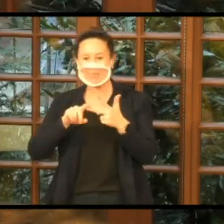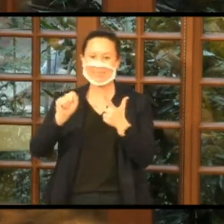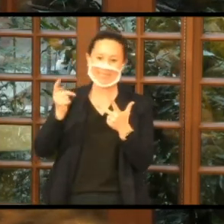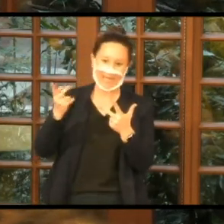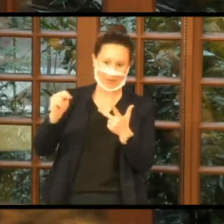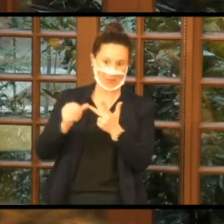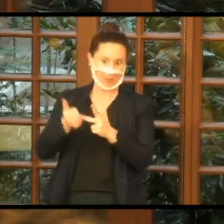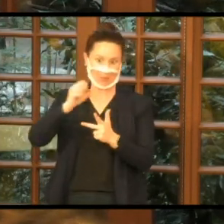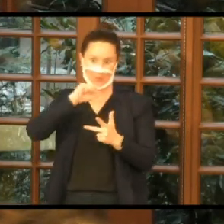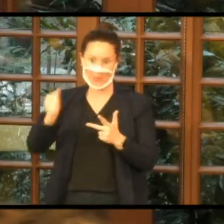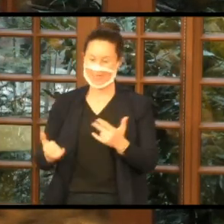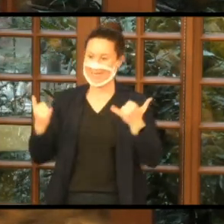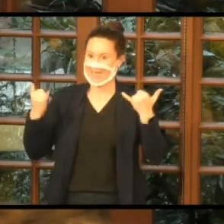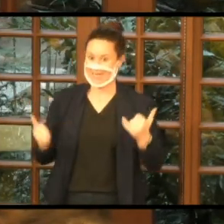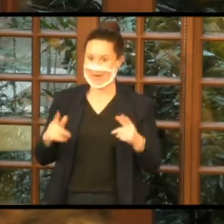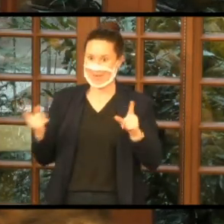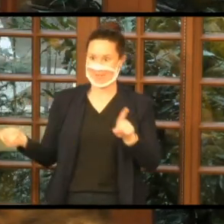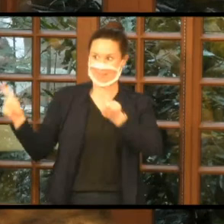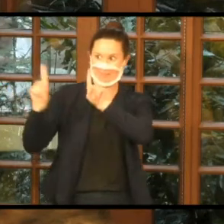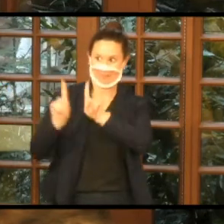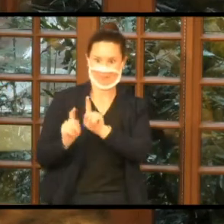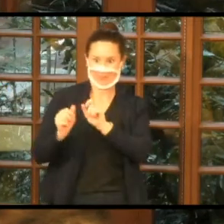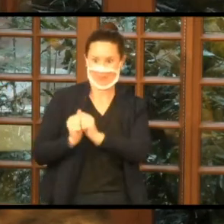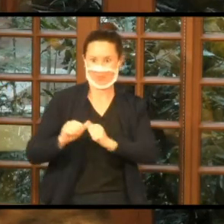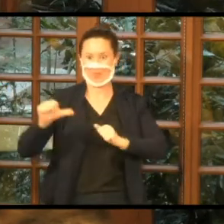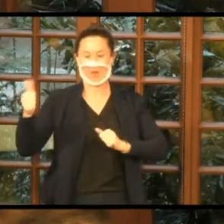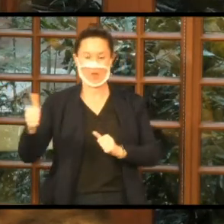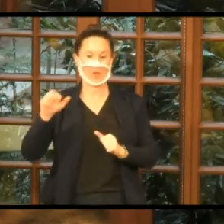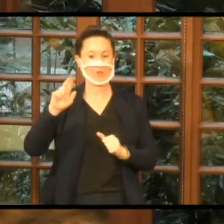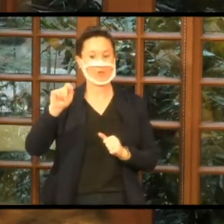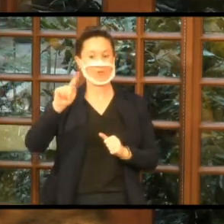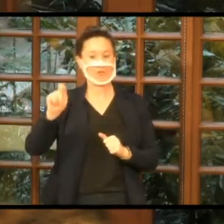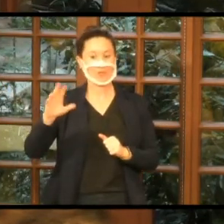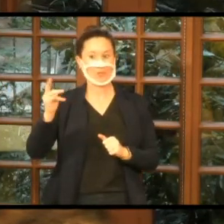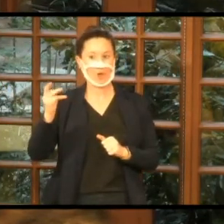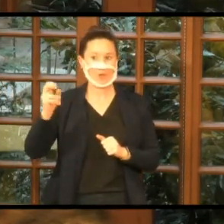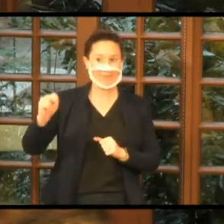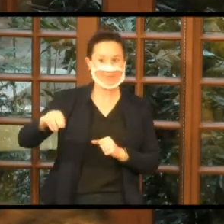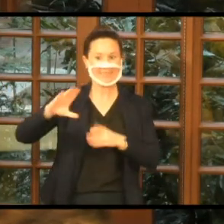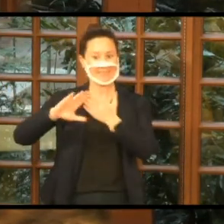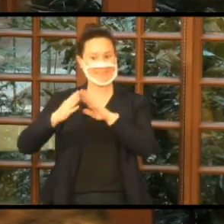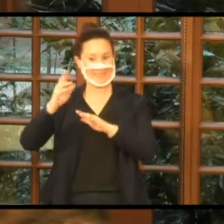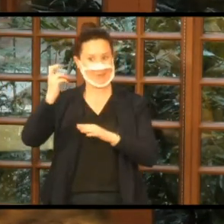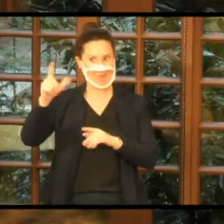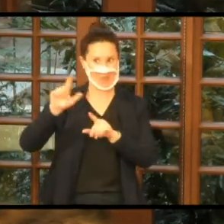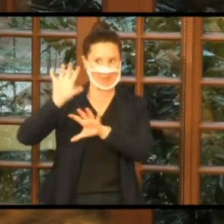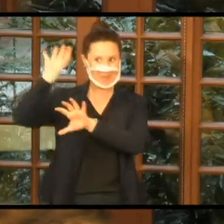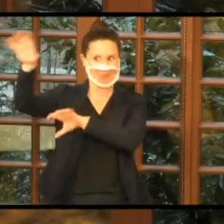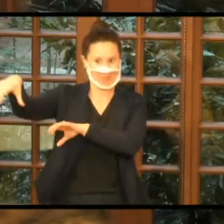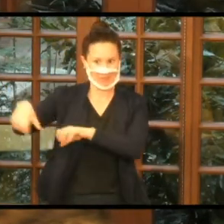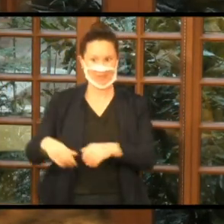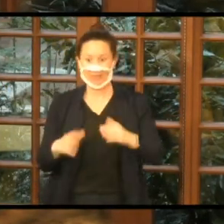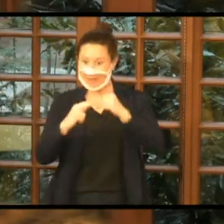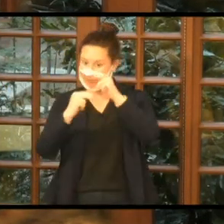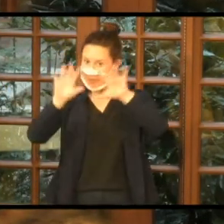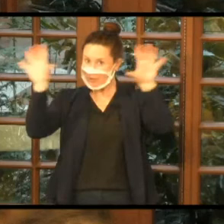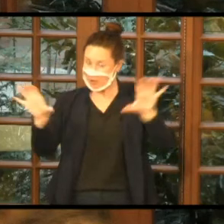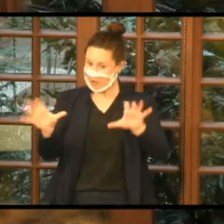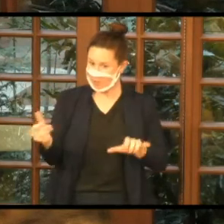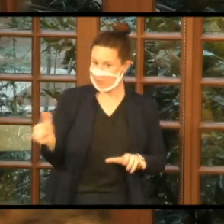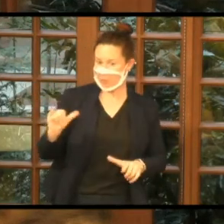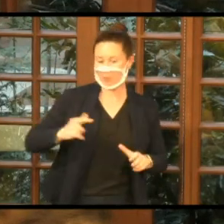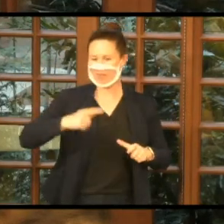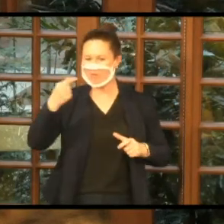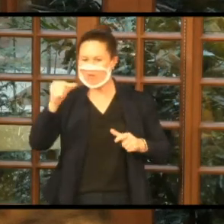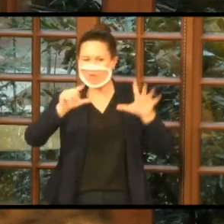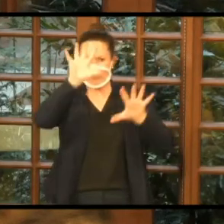and now stand side by side on Broad Street within sight of the Ritz-Carlton and City Hall. The buildings are costumed too, robed in evergreen,